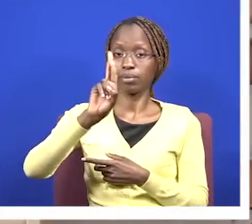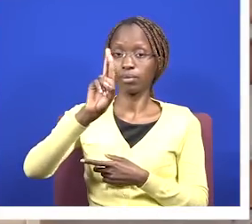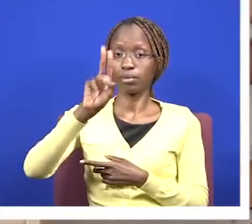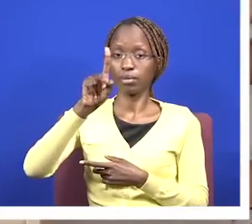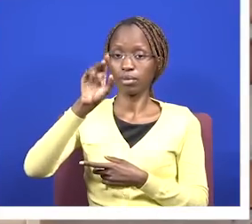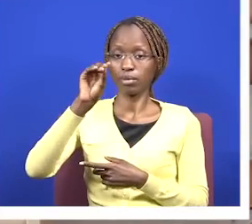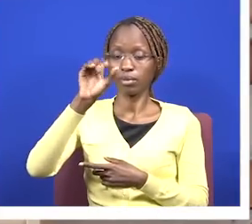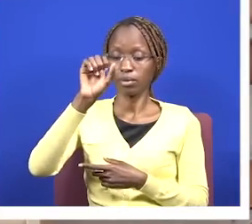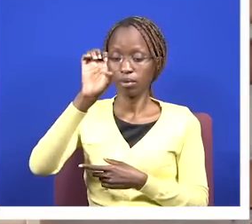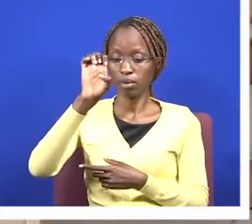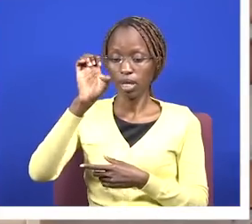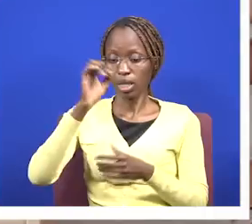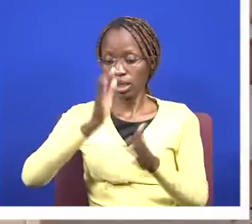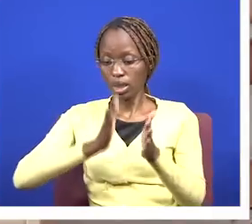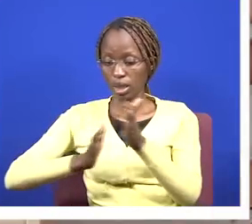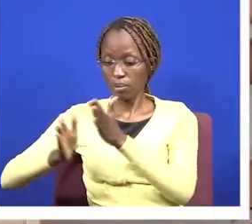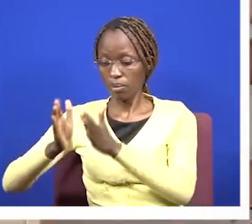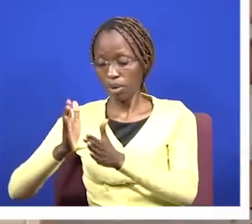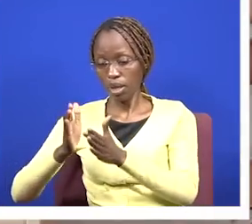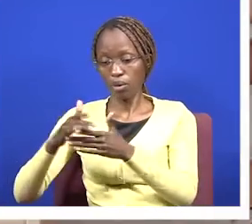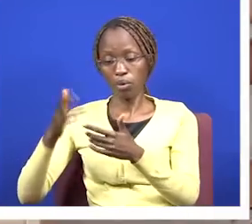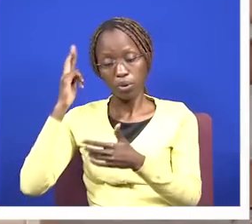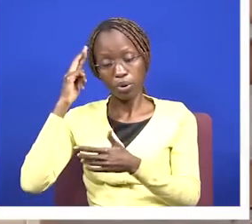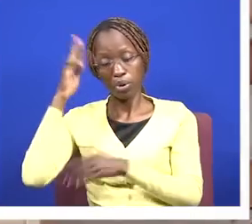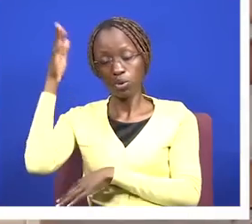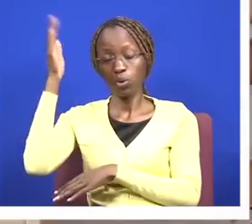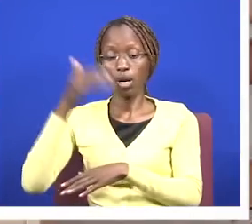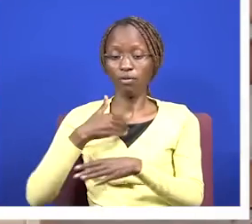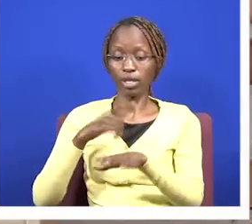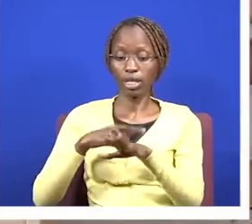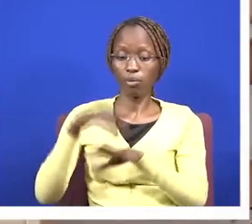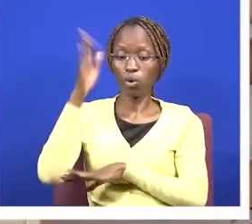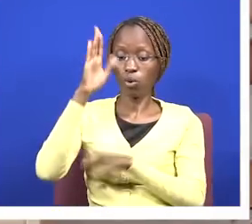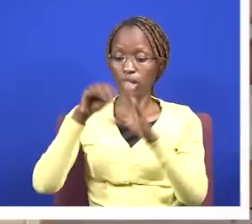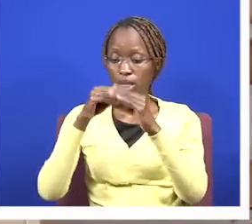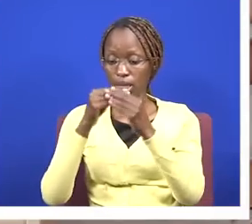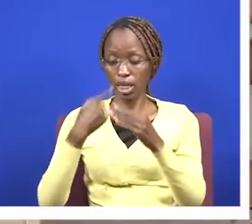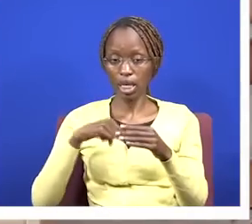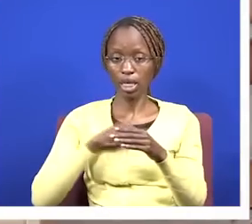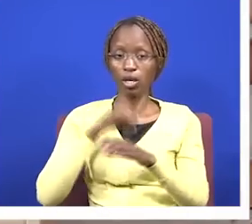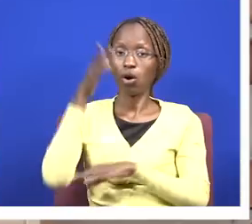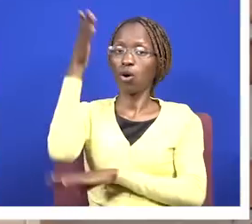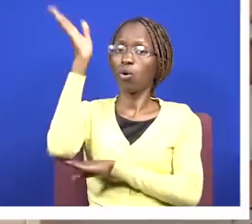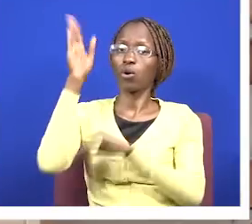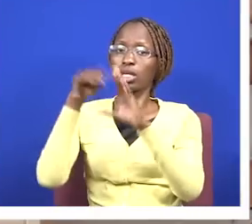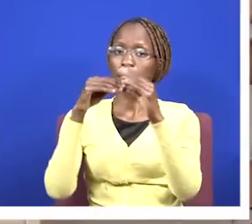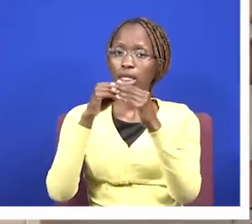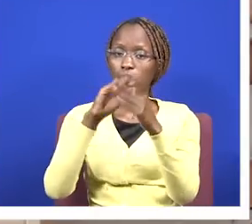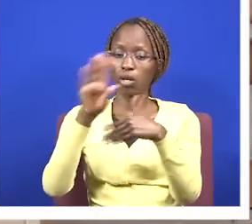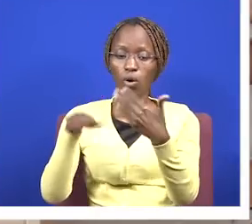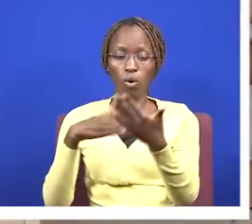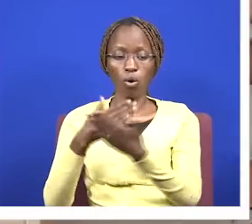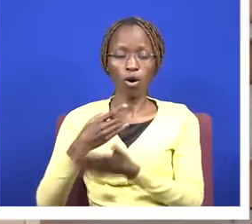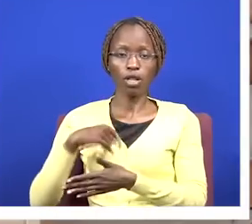plan that God had when he created us. Now, God created each and every one of us